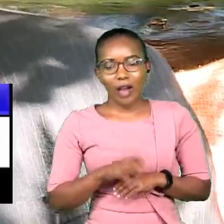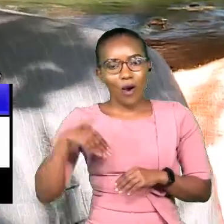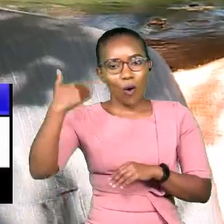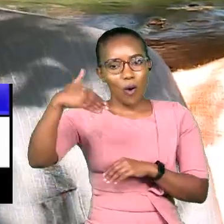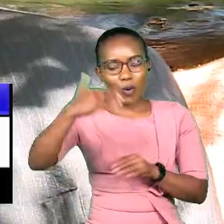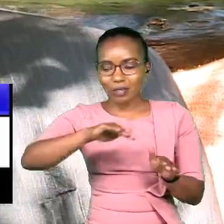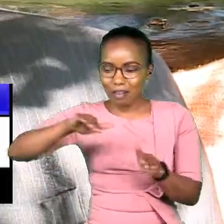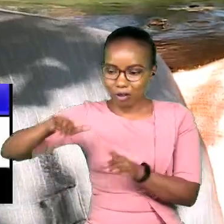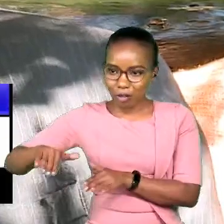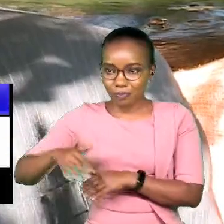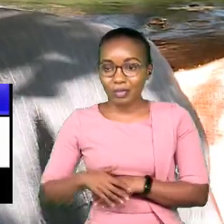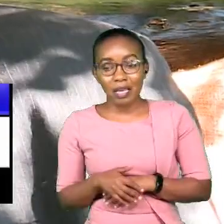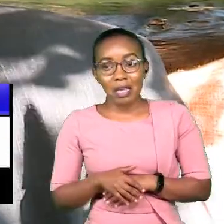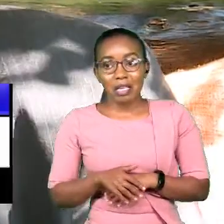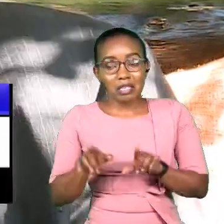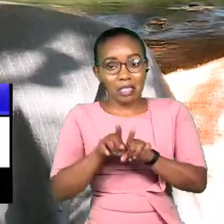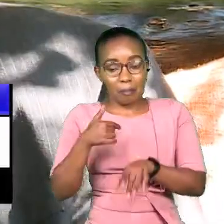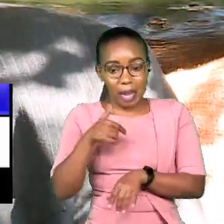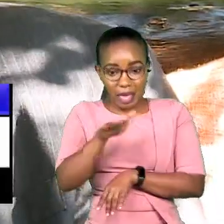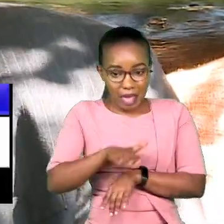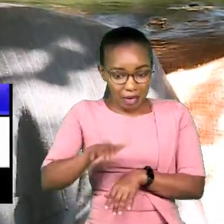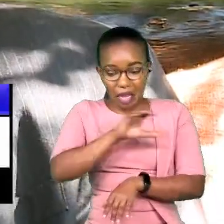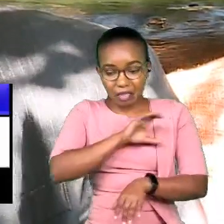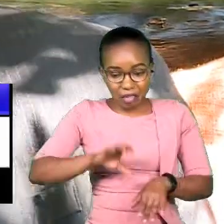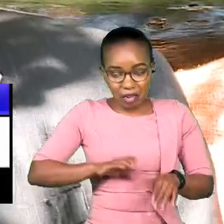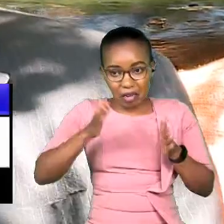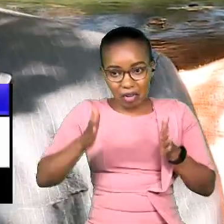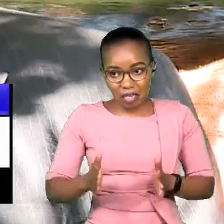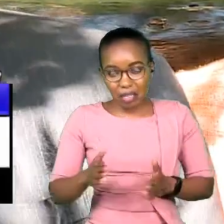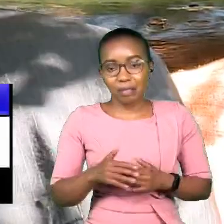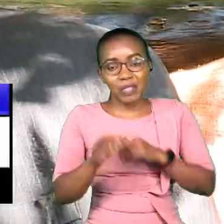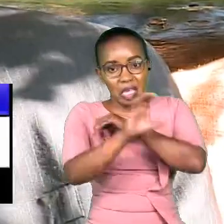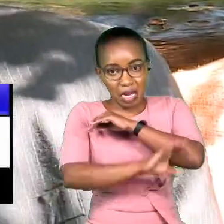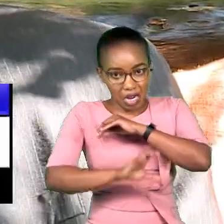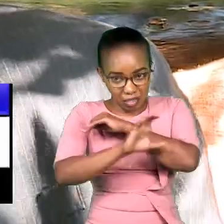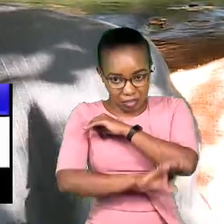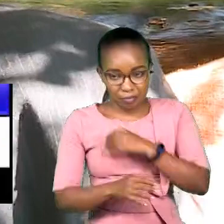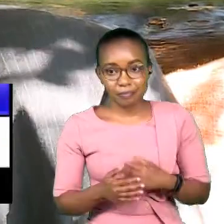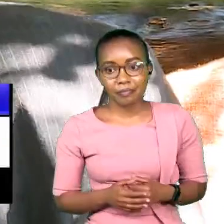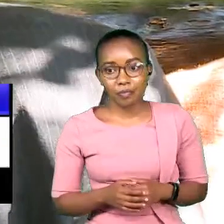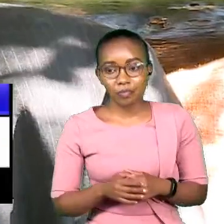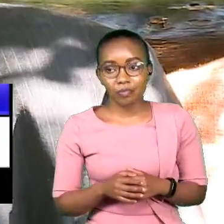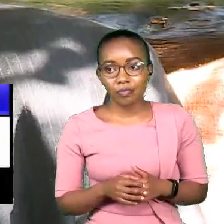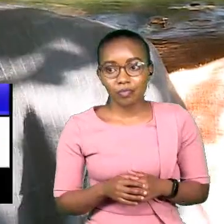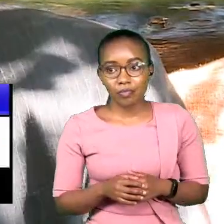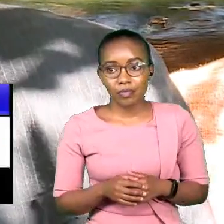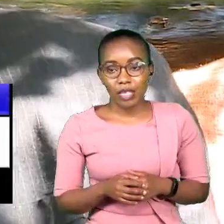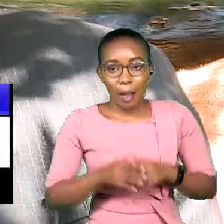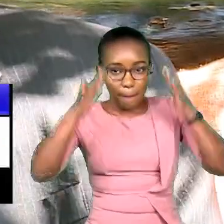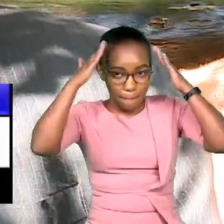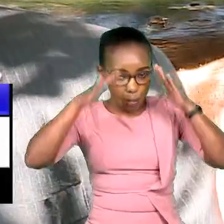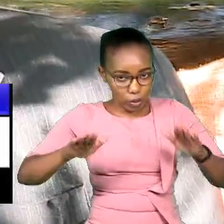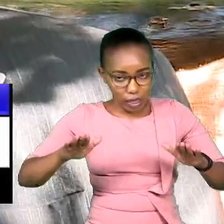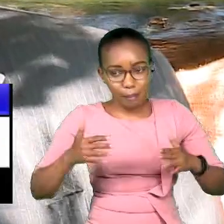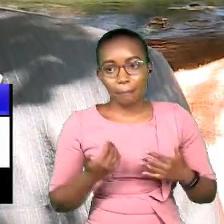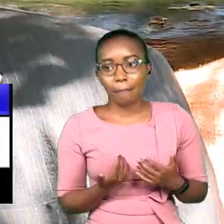My constituency also includes Christians across, the country. My constituency includes Muslims